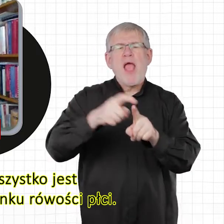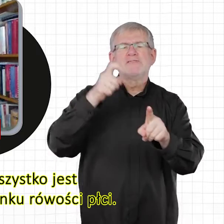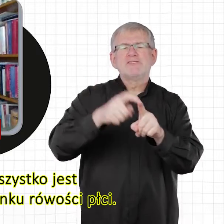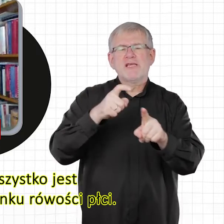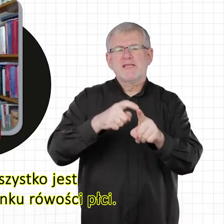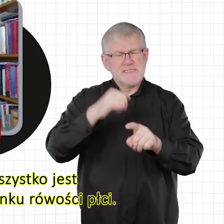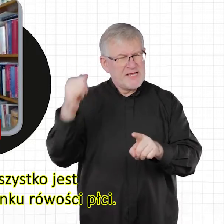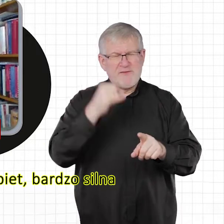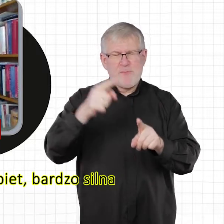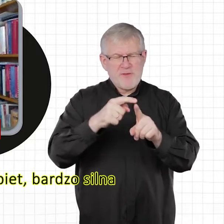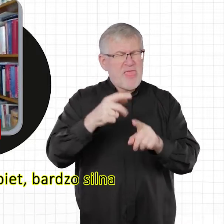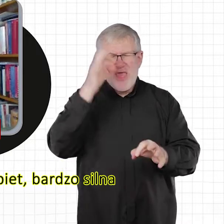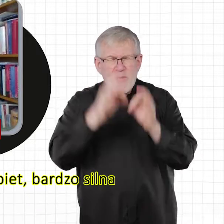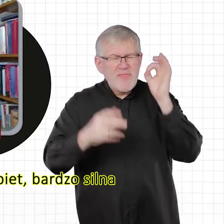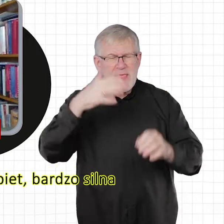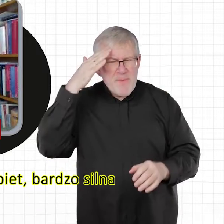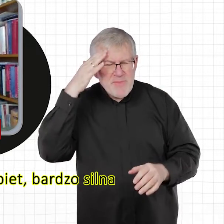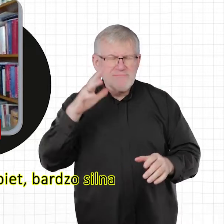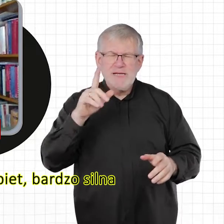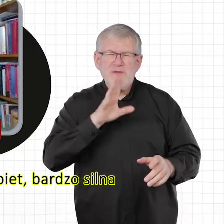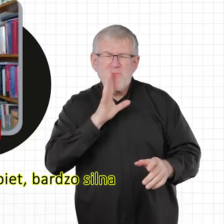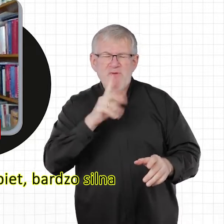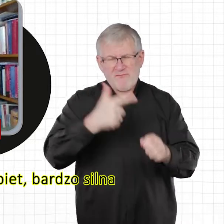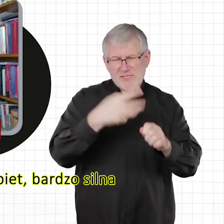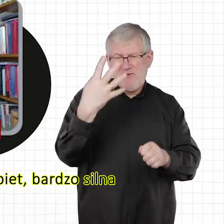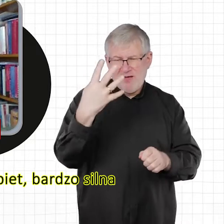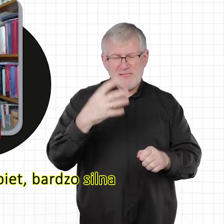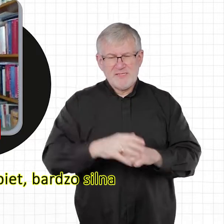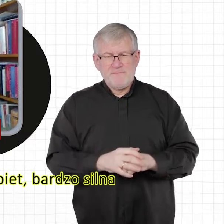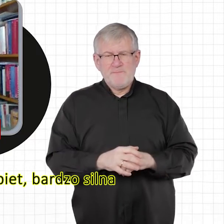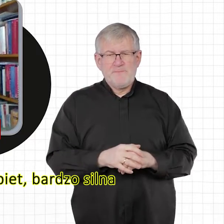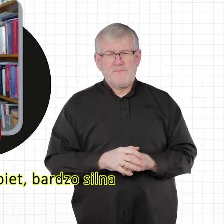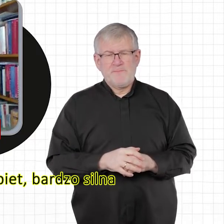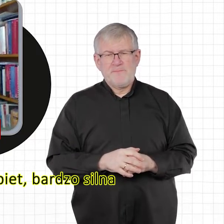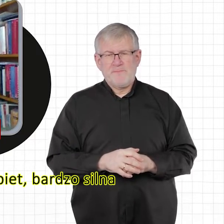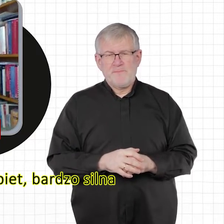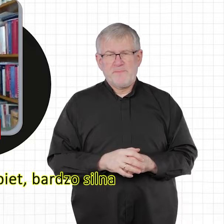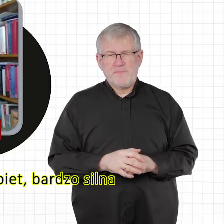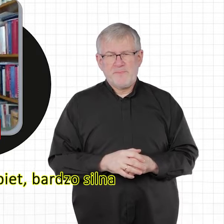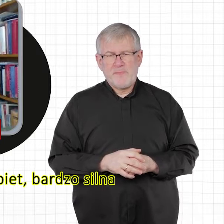gender equality. And then in the 80s, the Women's Alliance, a very strong